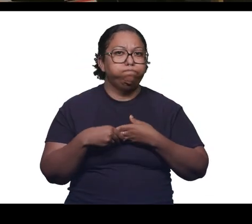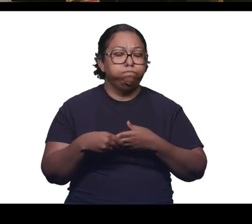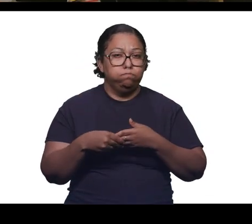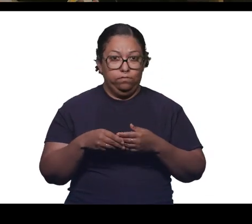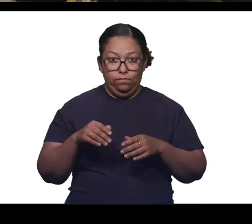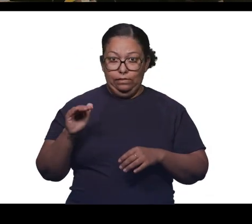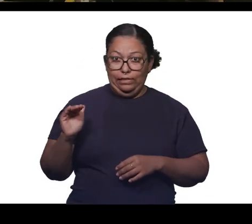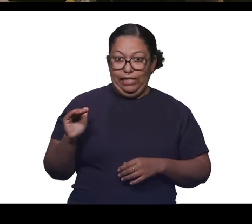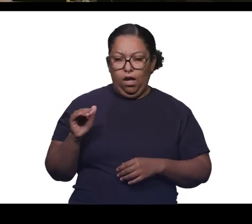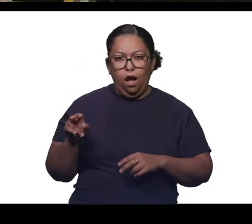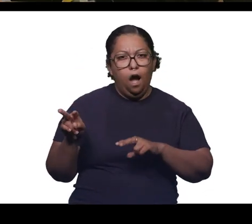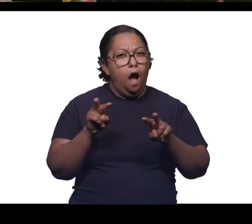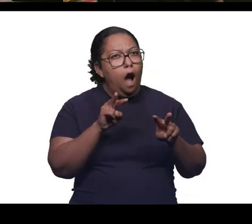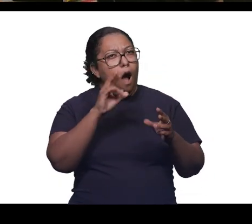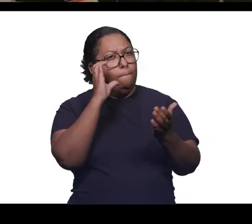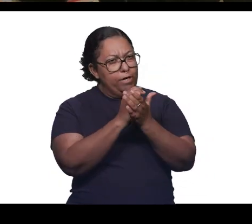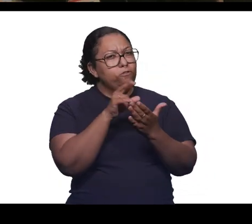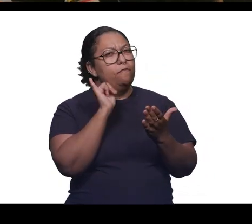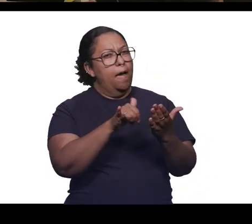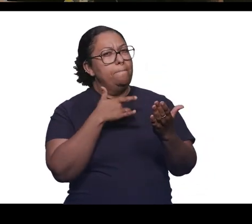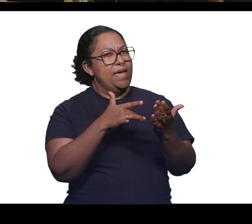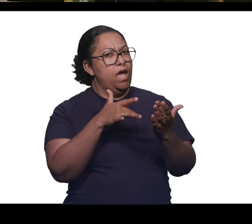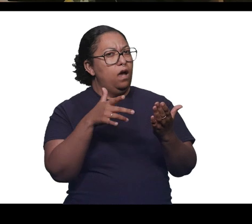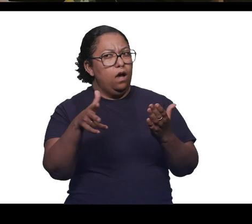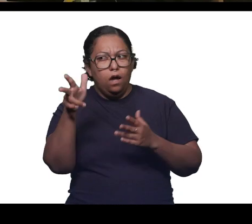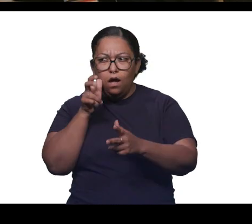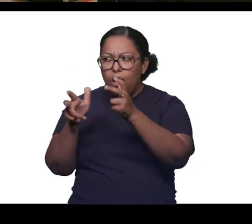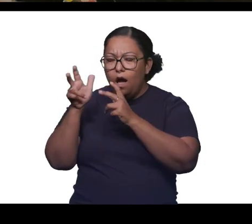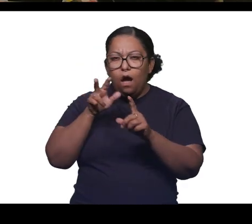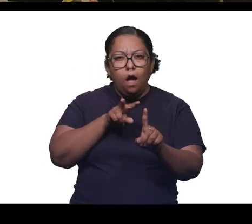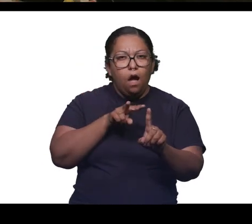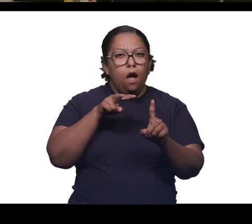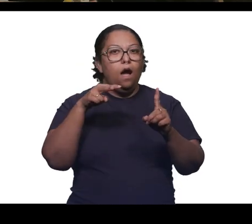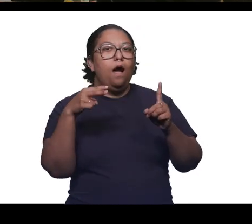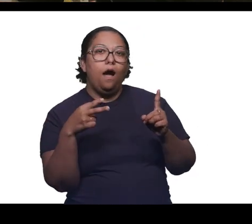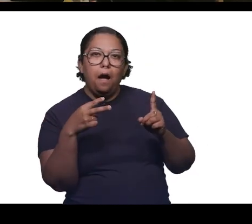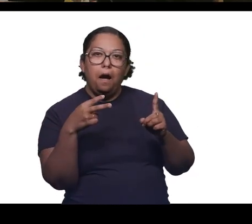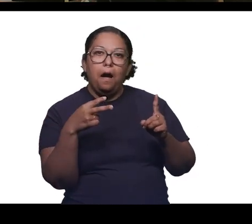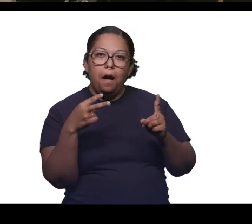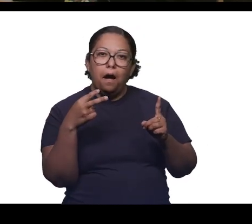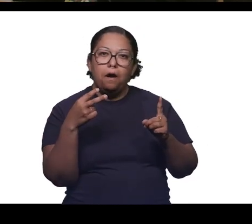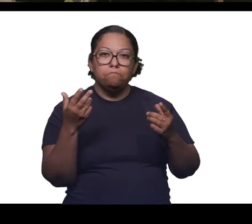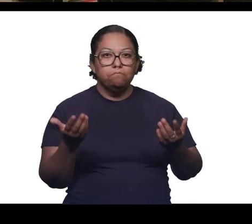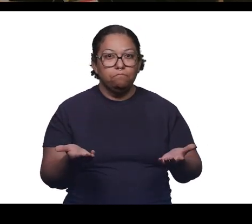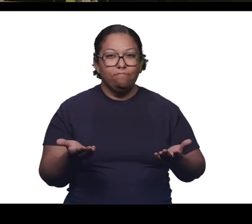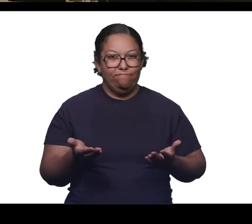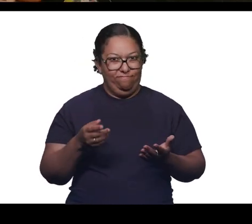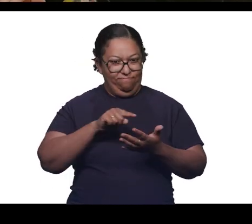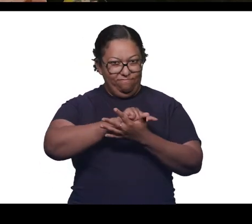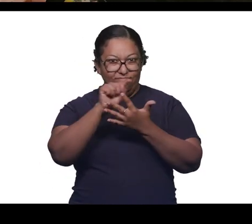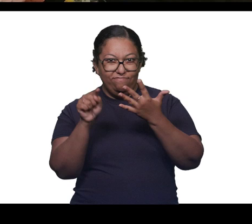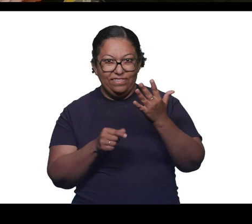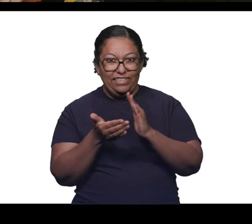but as we hear from other friends talk about it, maybe we change our mind. These are all skills that we're developing during